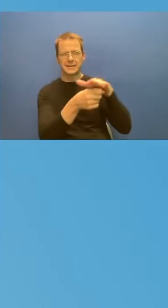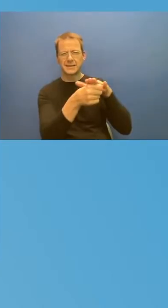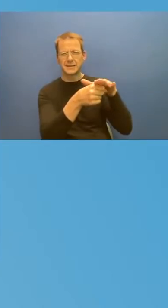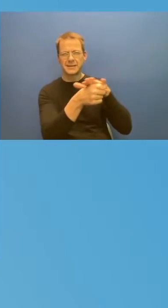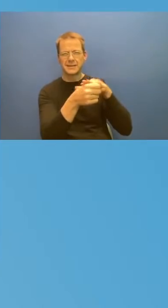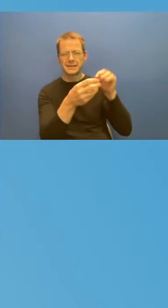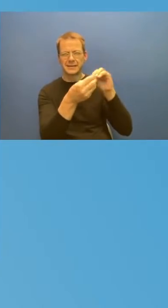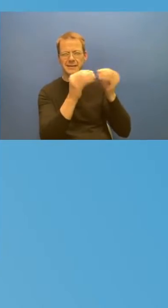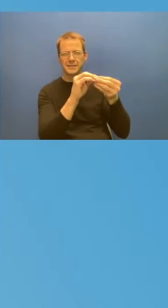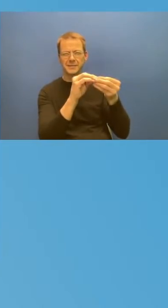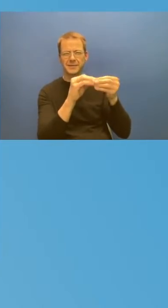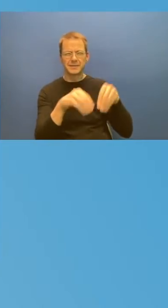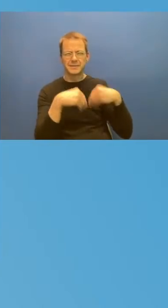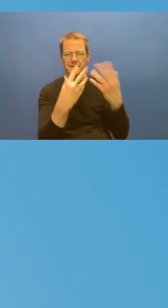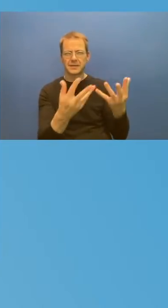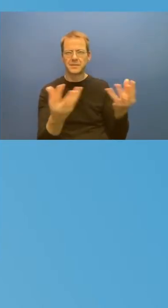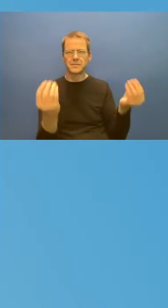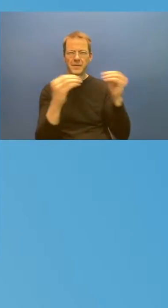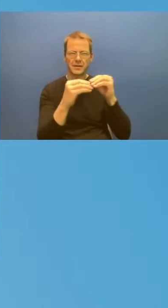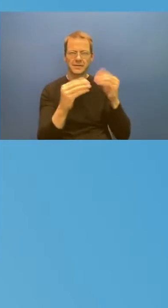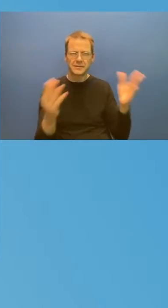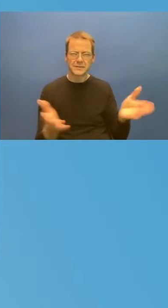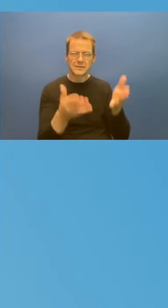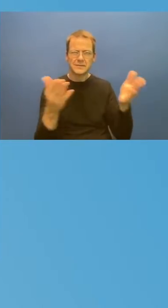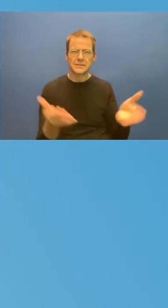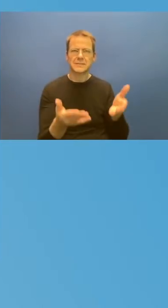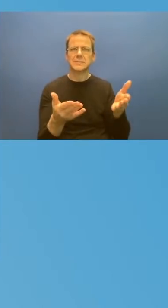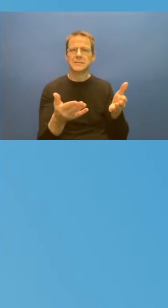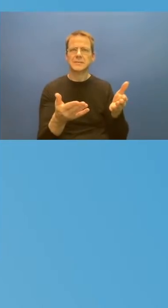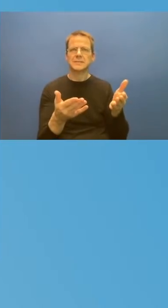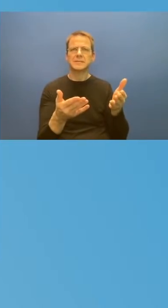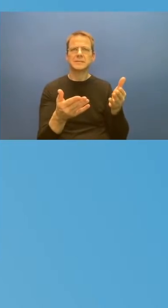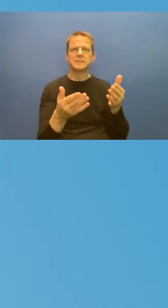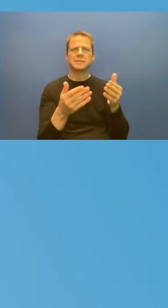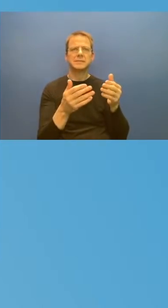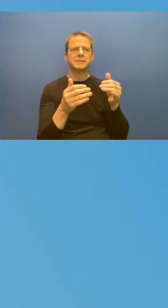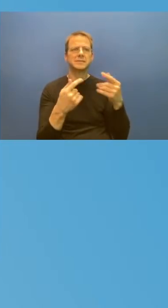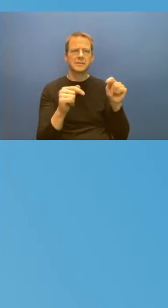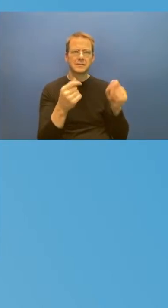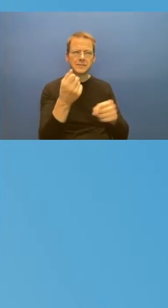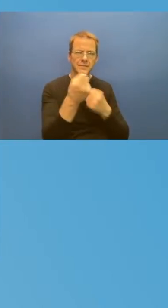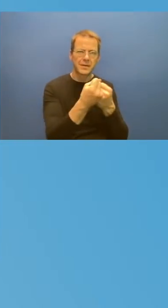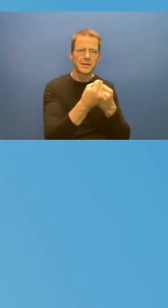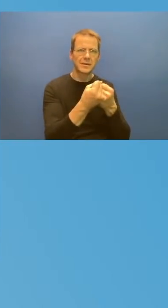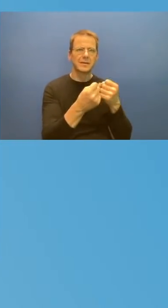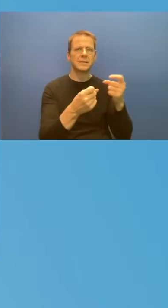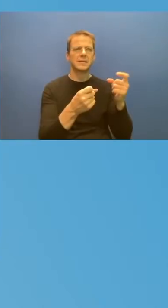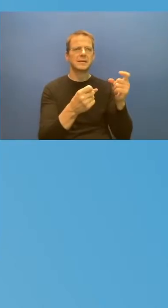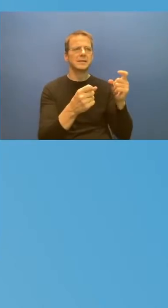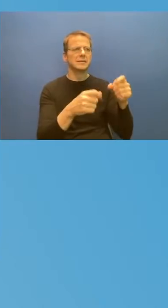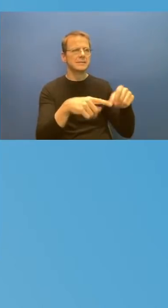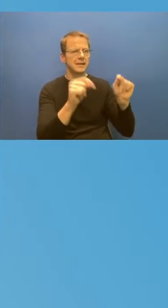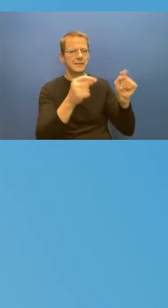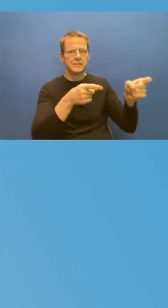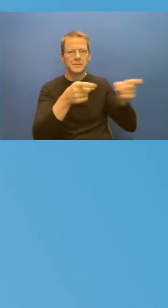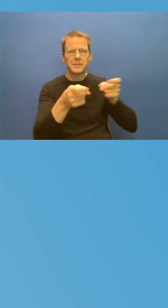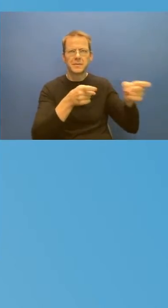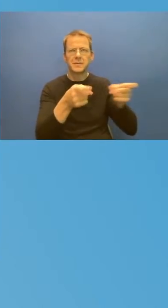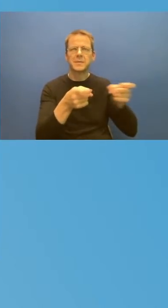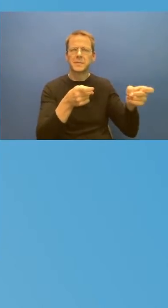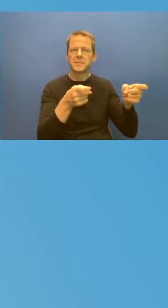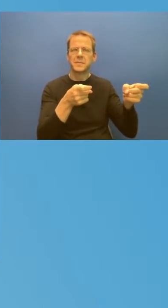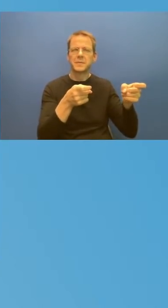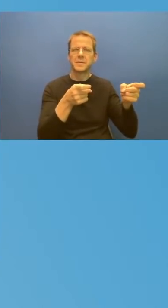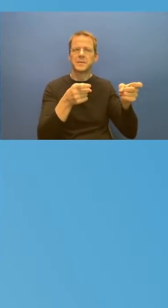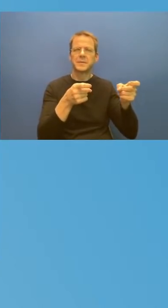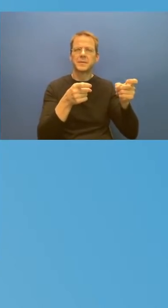under control. Understanding that increased transmission in other communities globally is going to have not only a health effect on us, but an